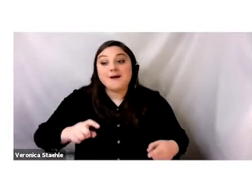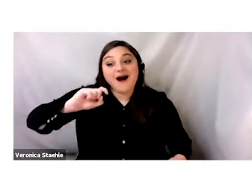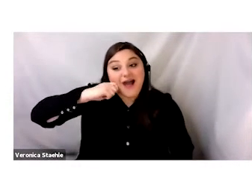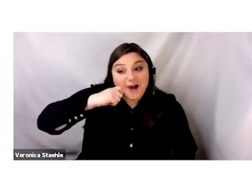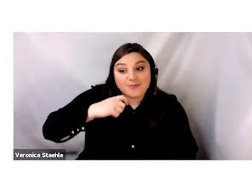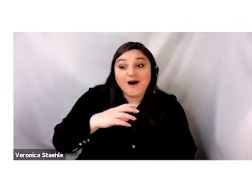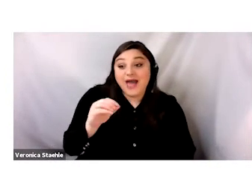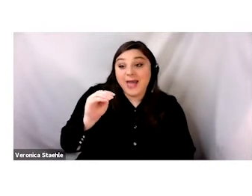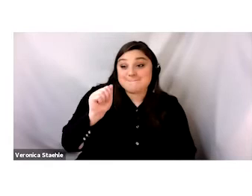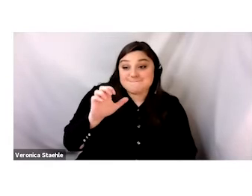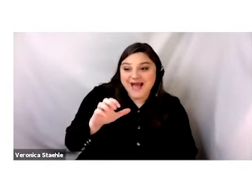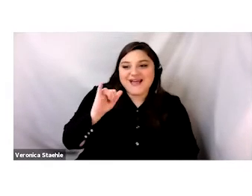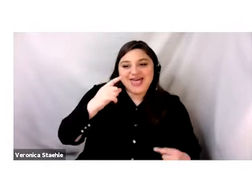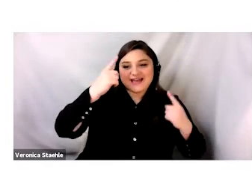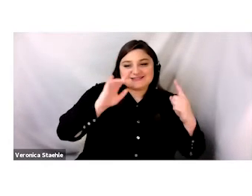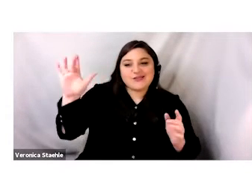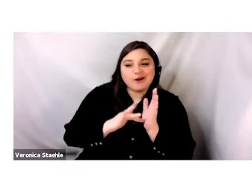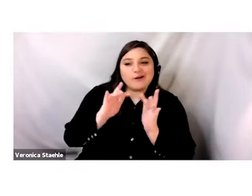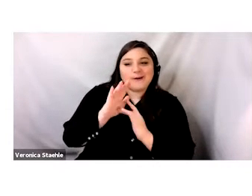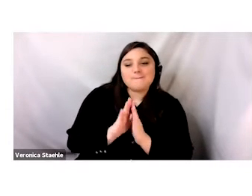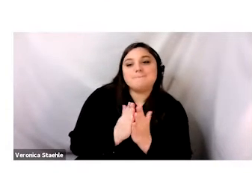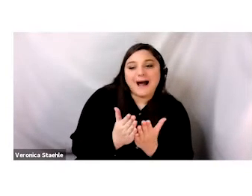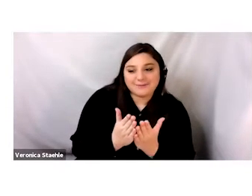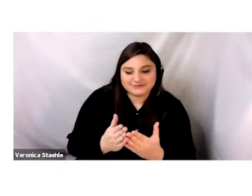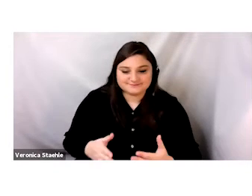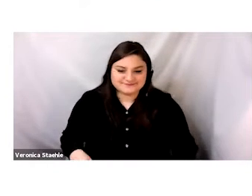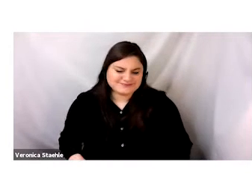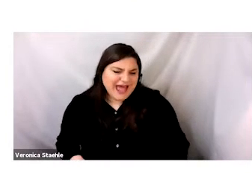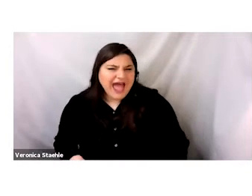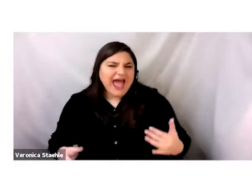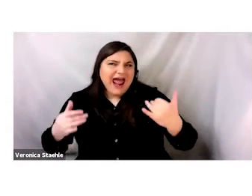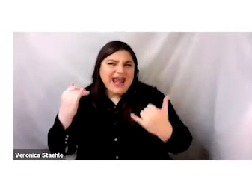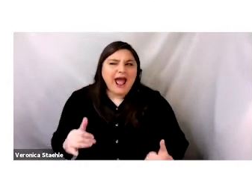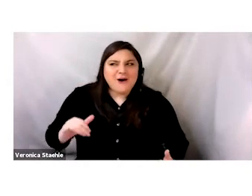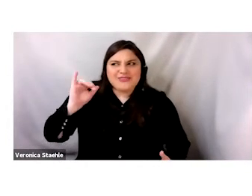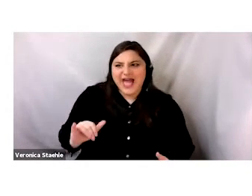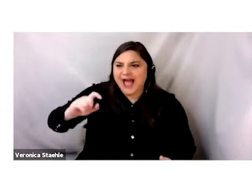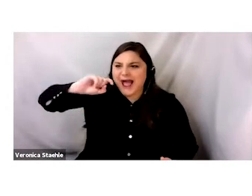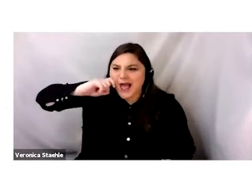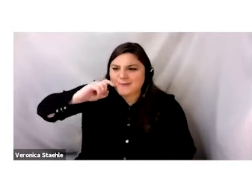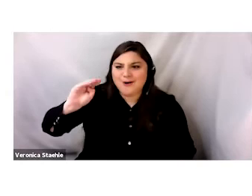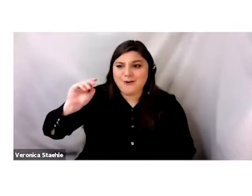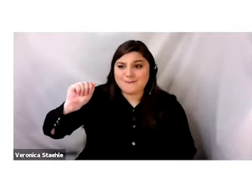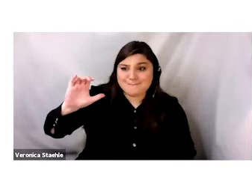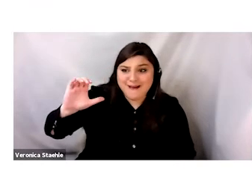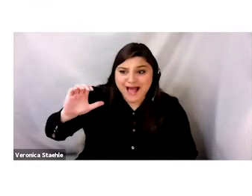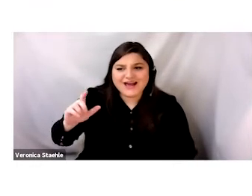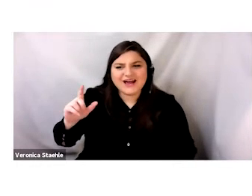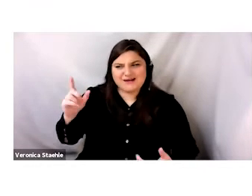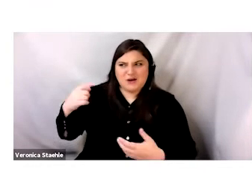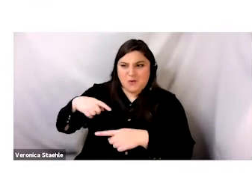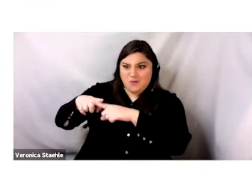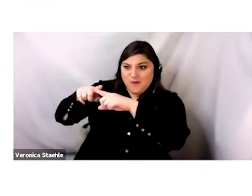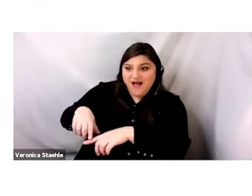Bible. Now, there's many things we can unpack on that was problematic about that statement, because it showed that we were more reliant on